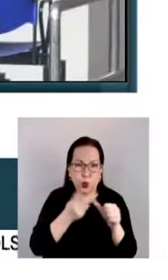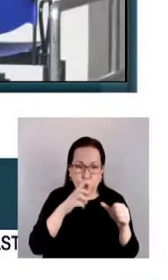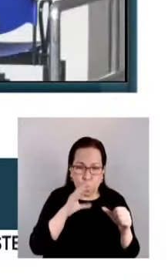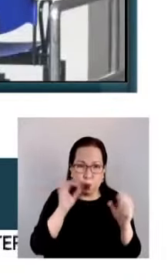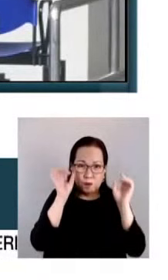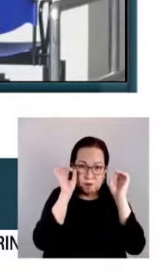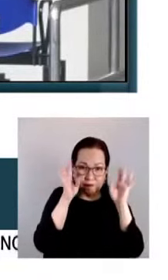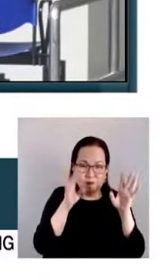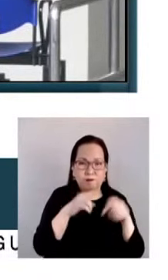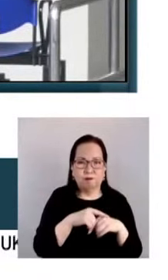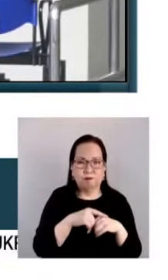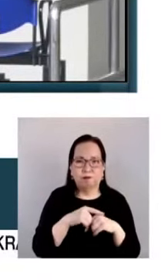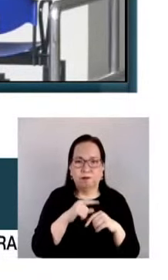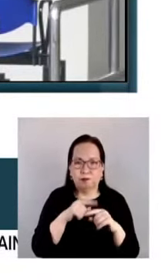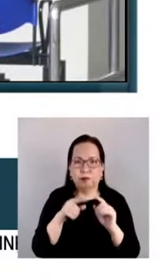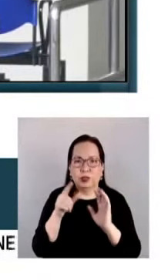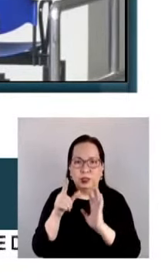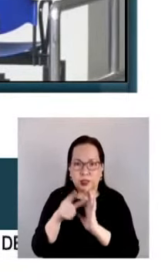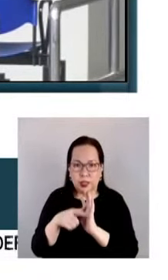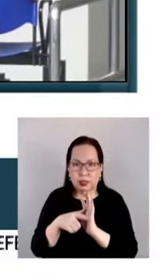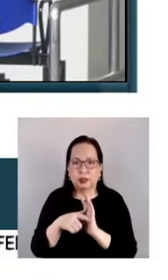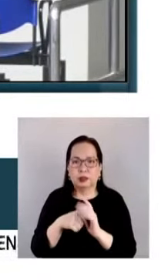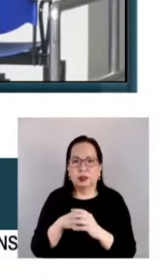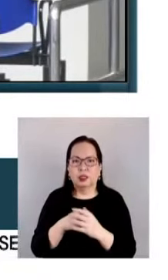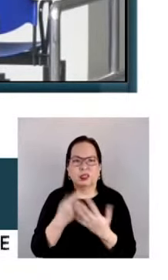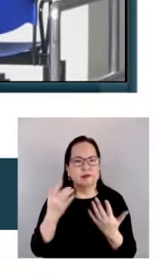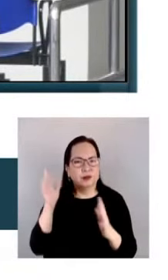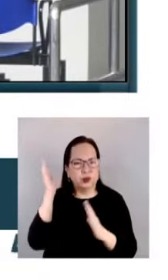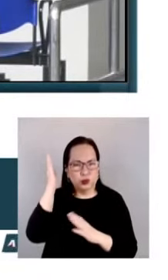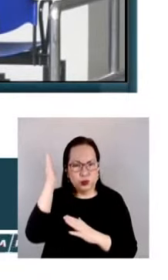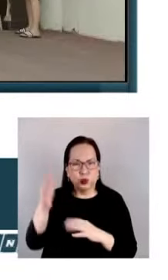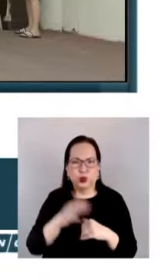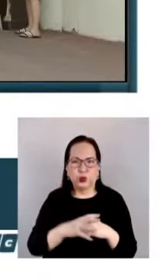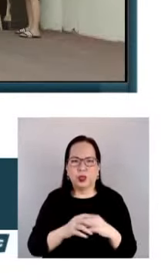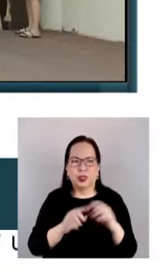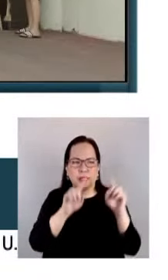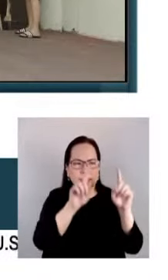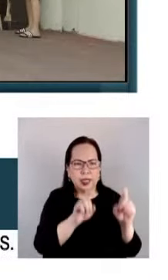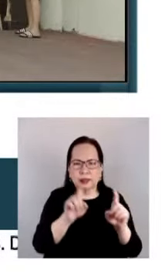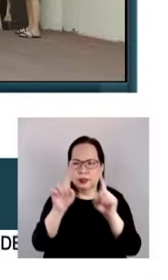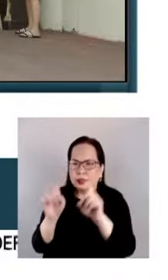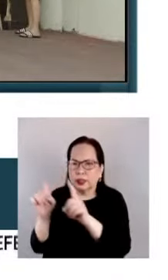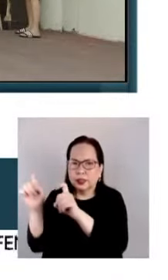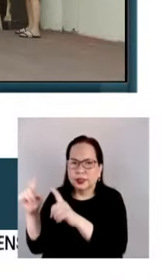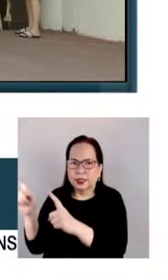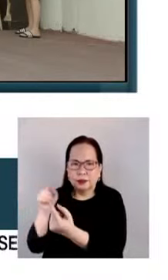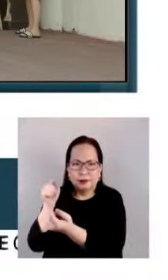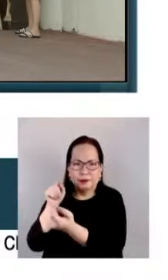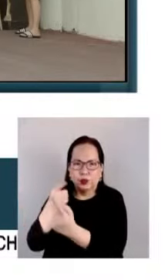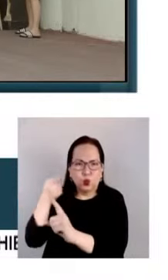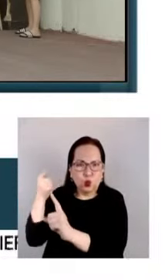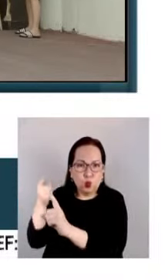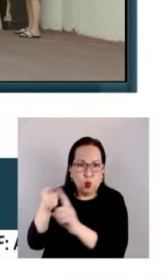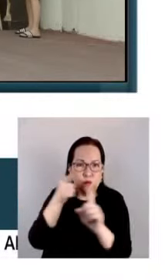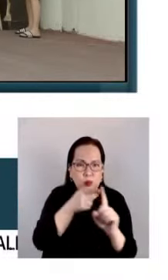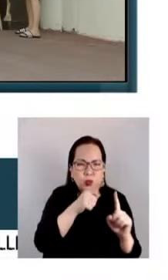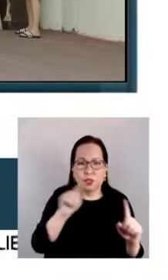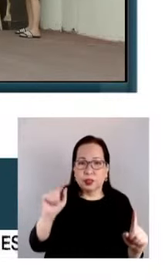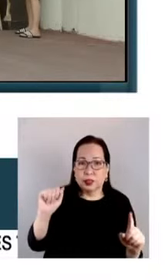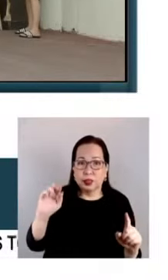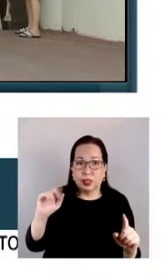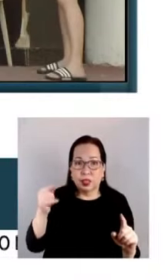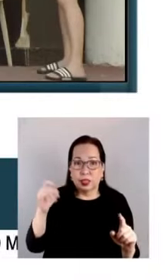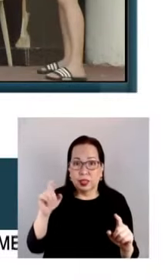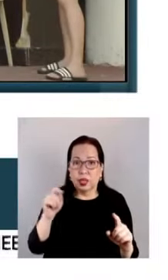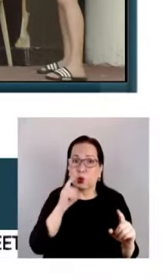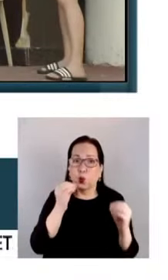they will have to shift into targeted testing. Testing those vulnerable who have symptoms, because these are the people that are higher risk of